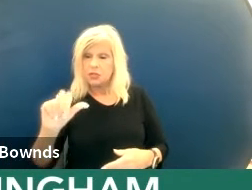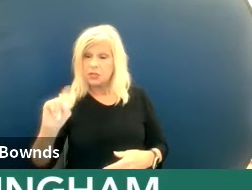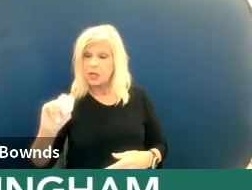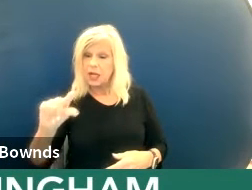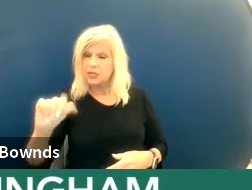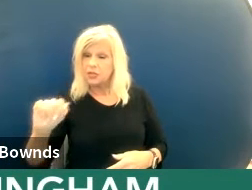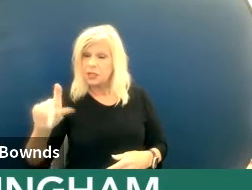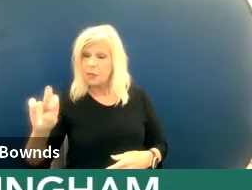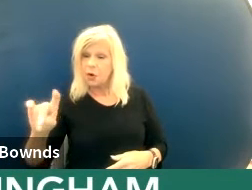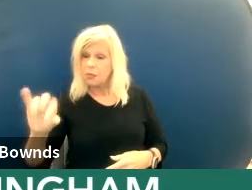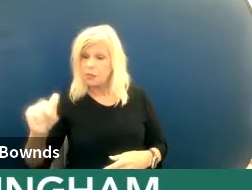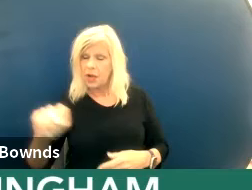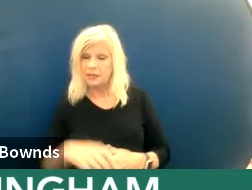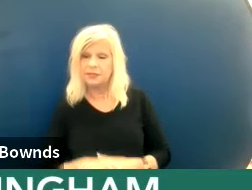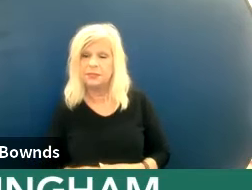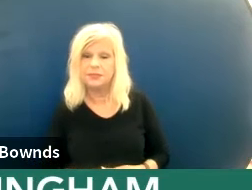Forber-Pratt.